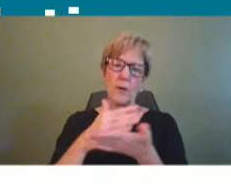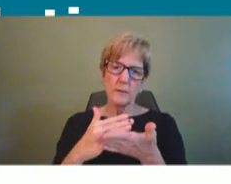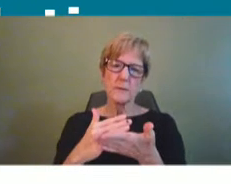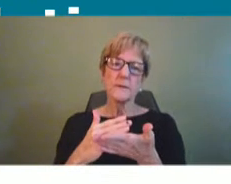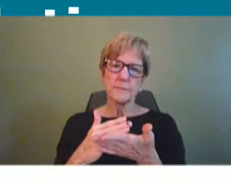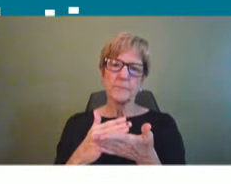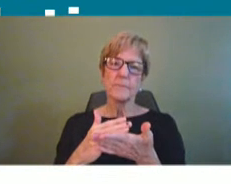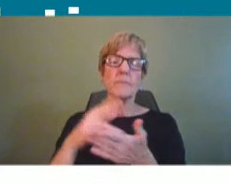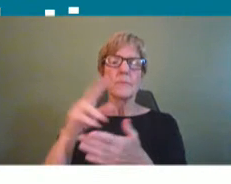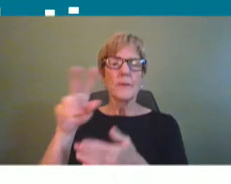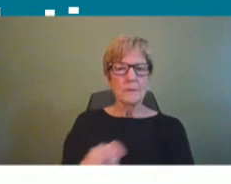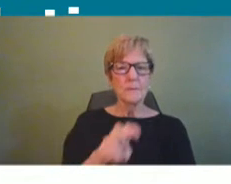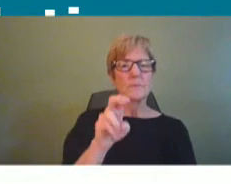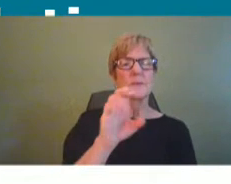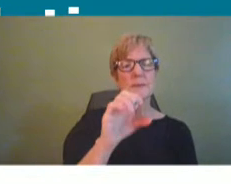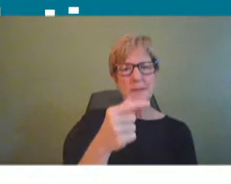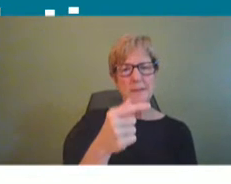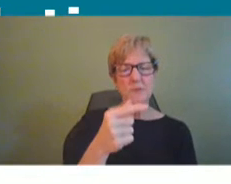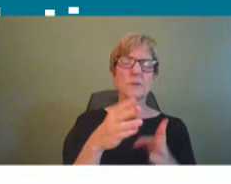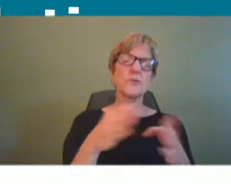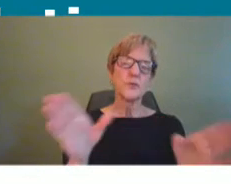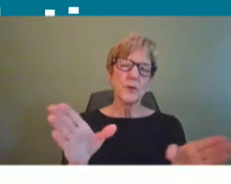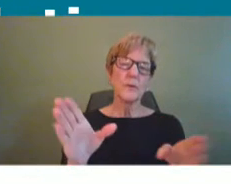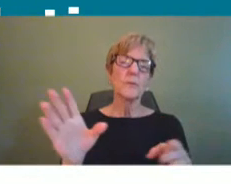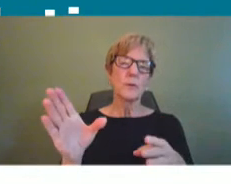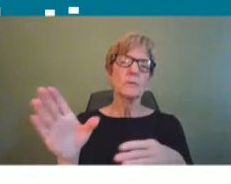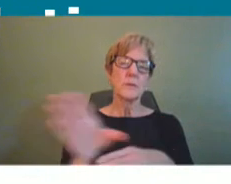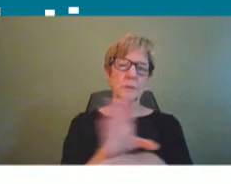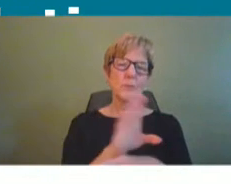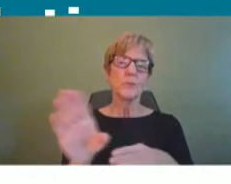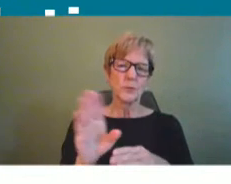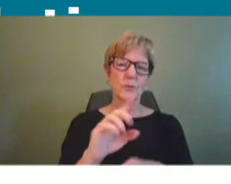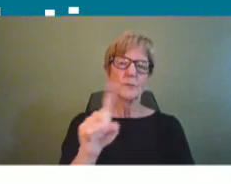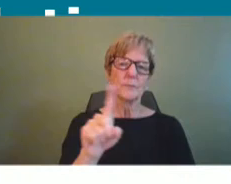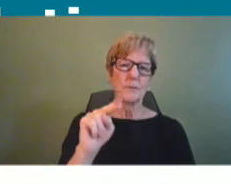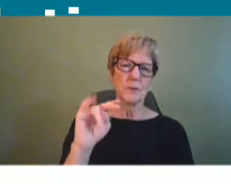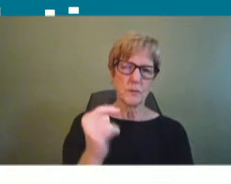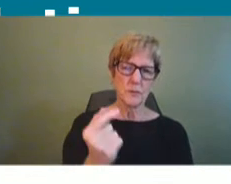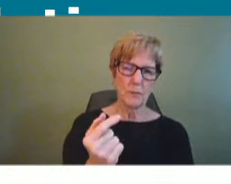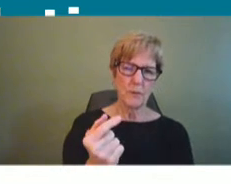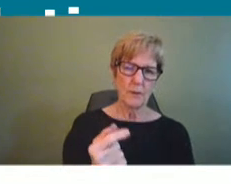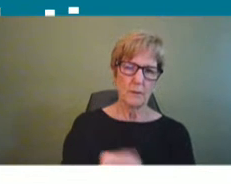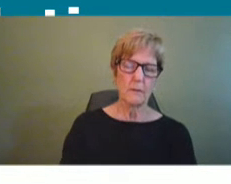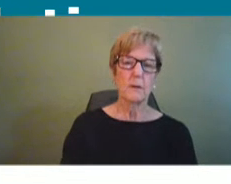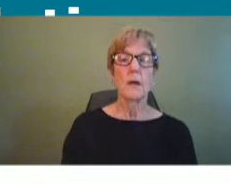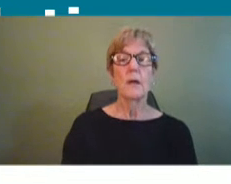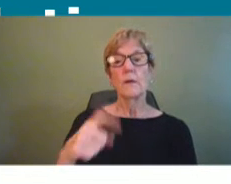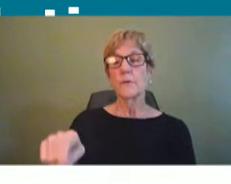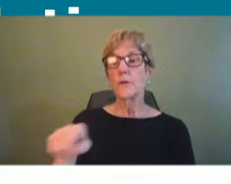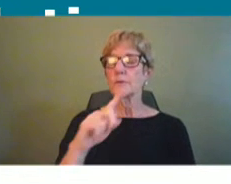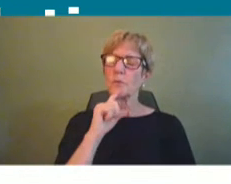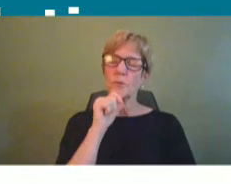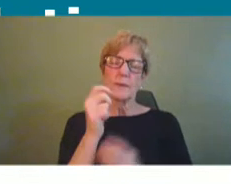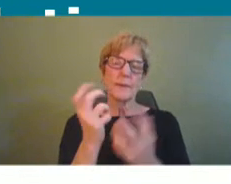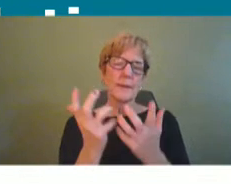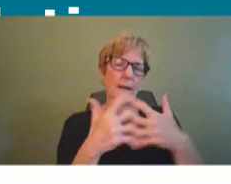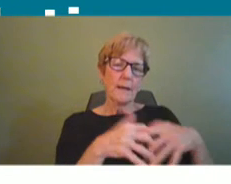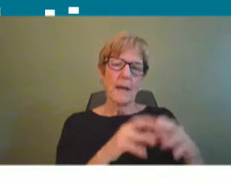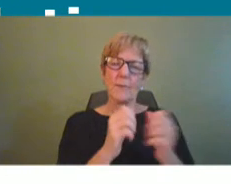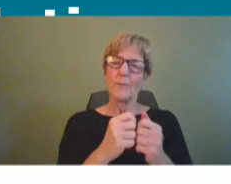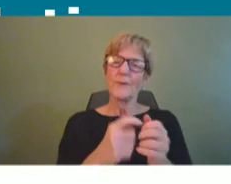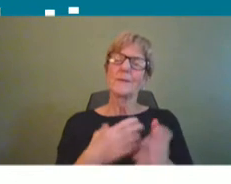CG General commercial zoning District um those are really not aligned with the desired